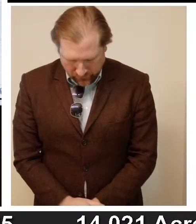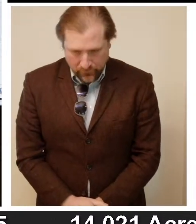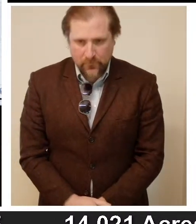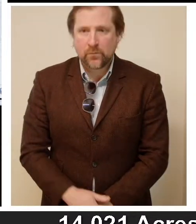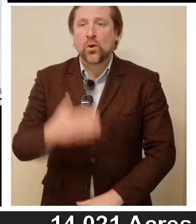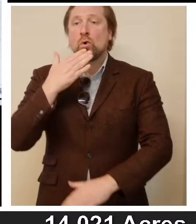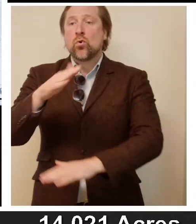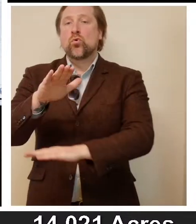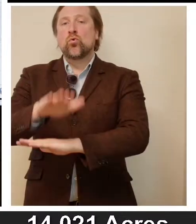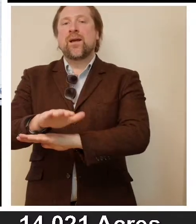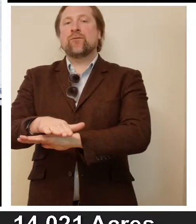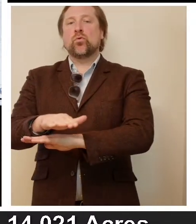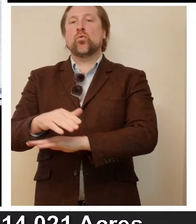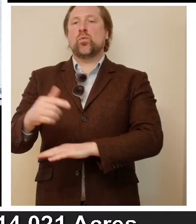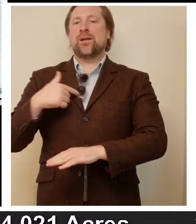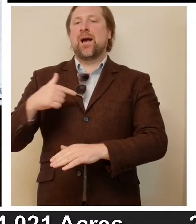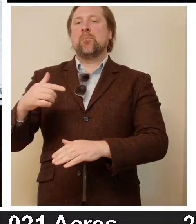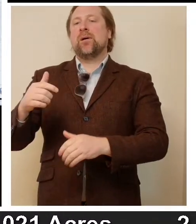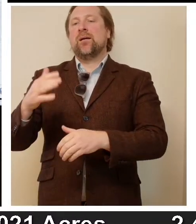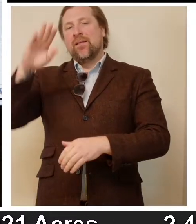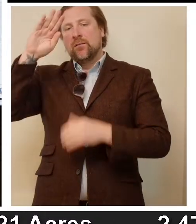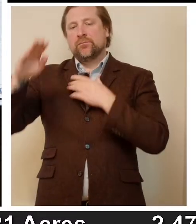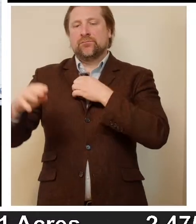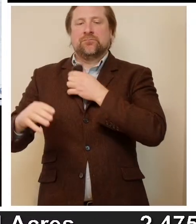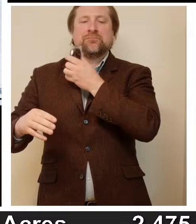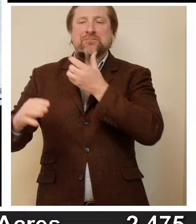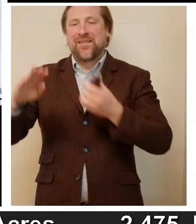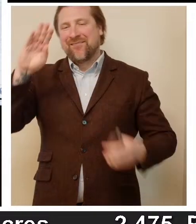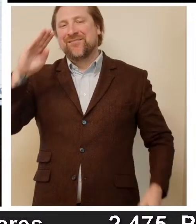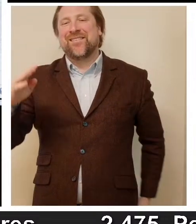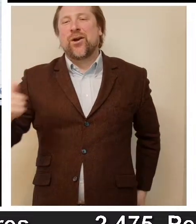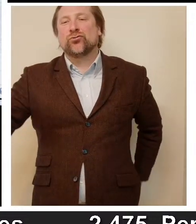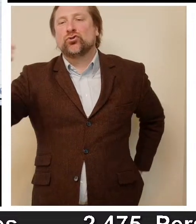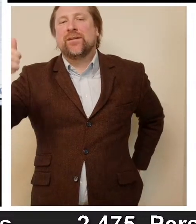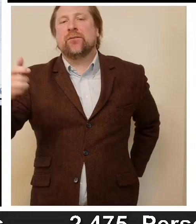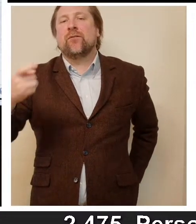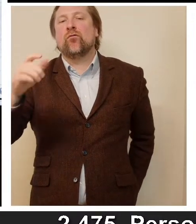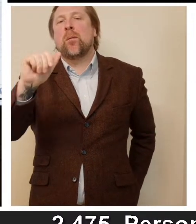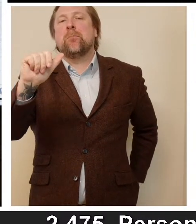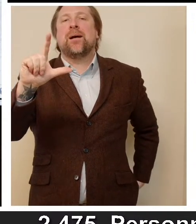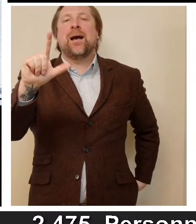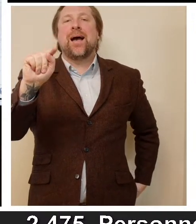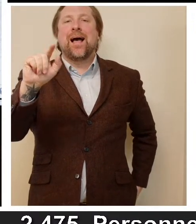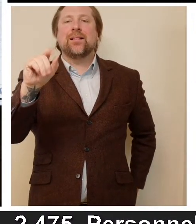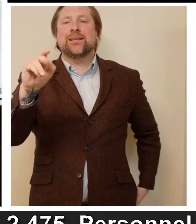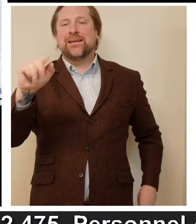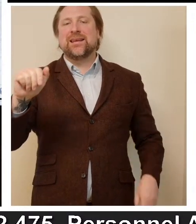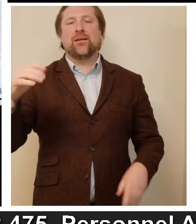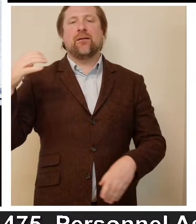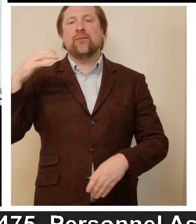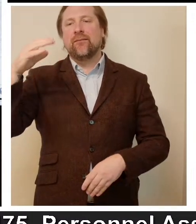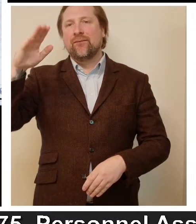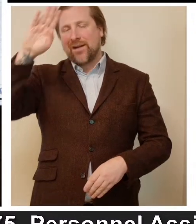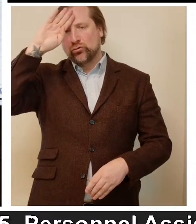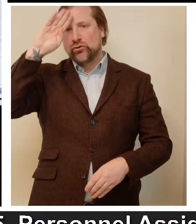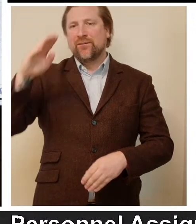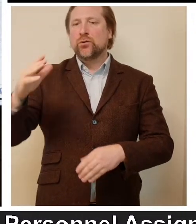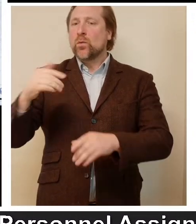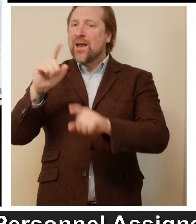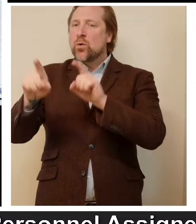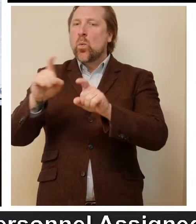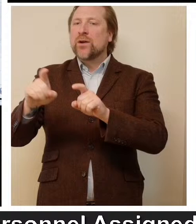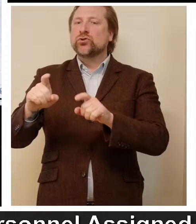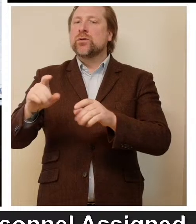Hey, good afternoon, Pat Springle, local fire chief, community of Altadena. So I've continued to receive questions from the public